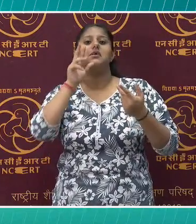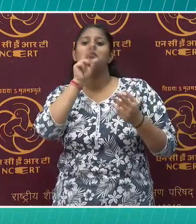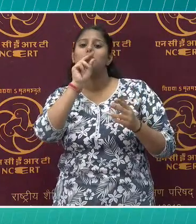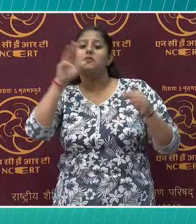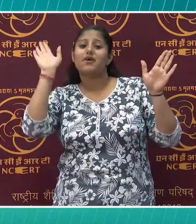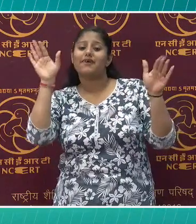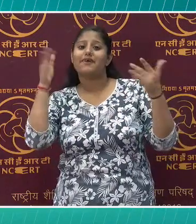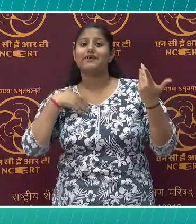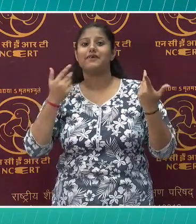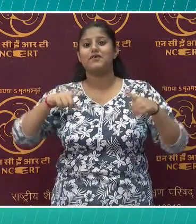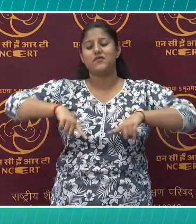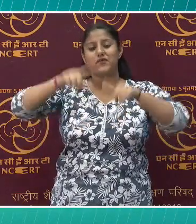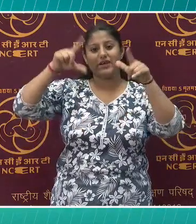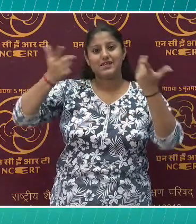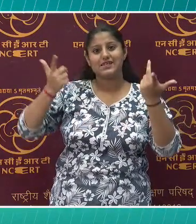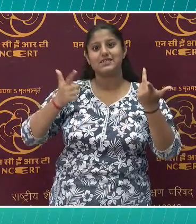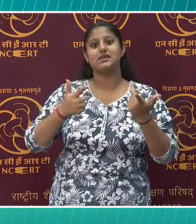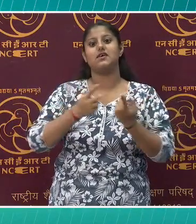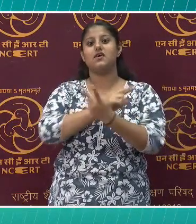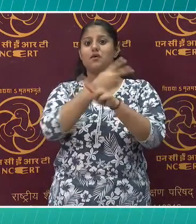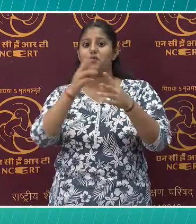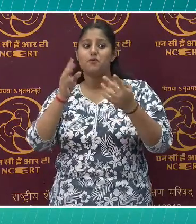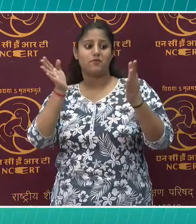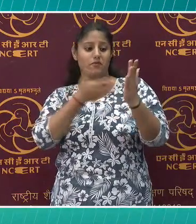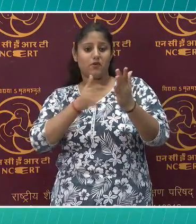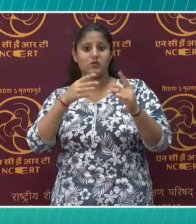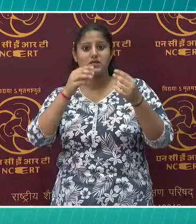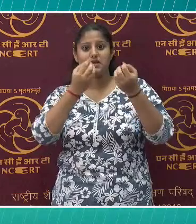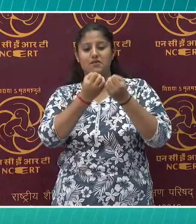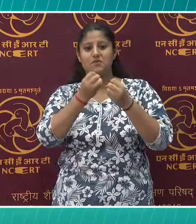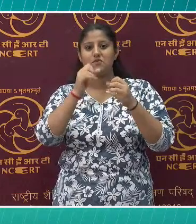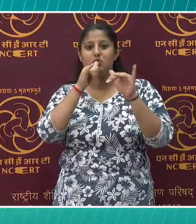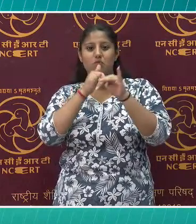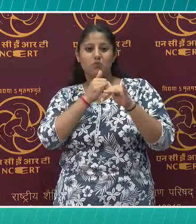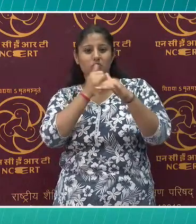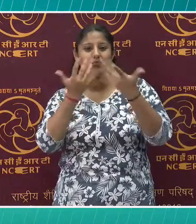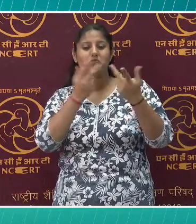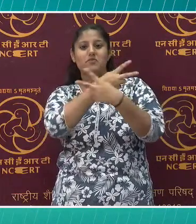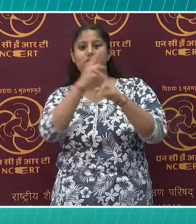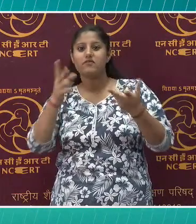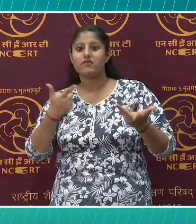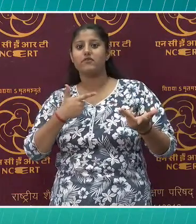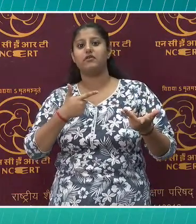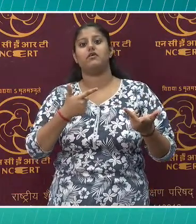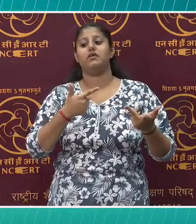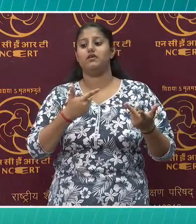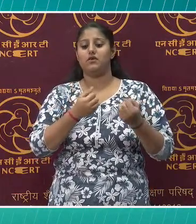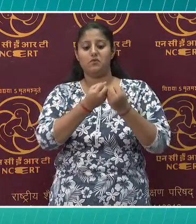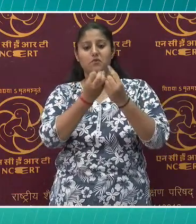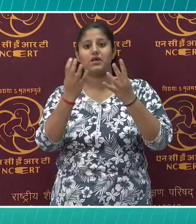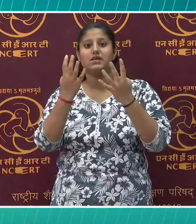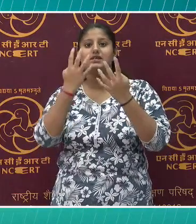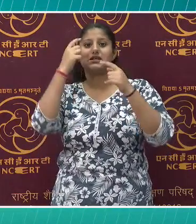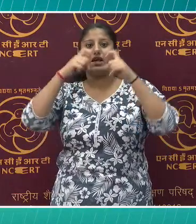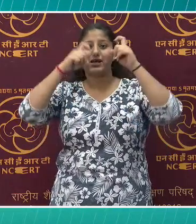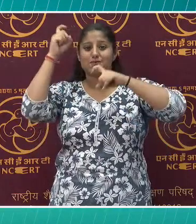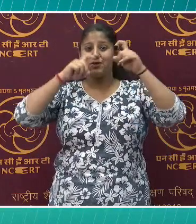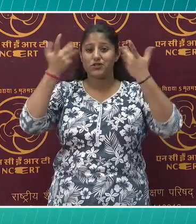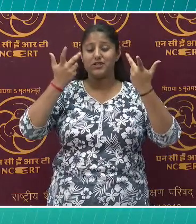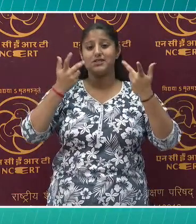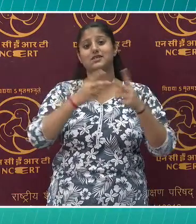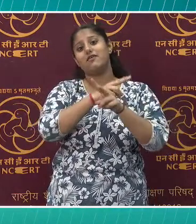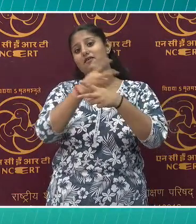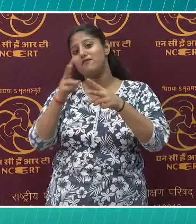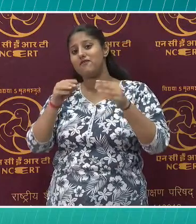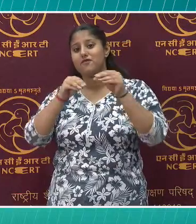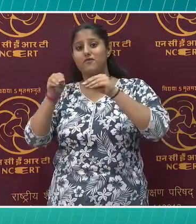the trees, and the musical instruments. Then there are masks, facial expressions,